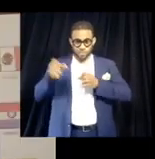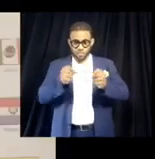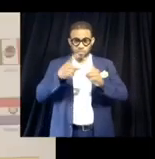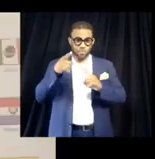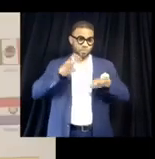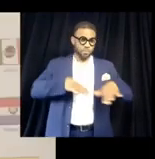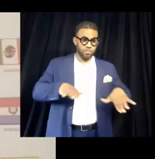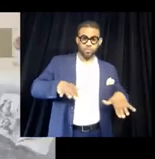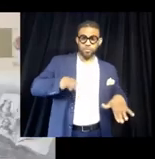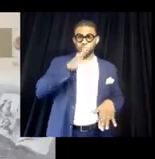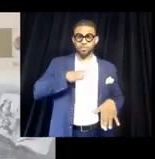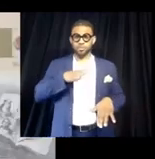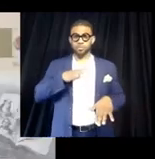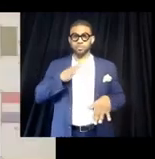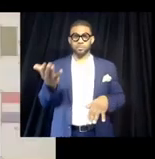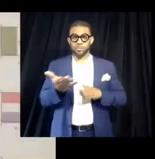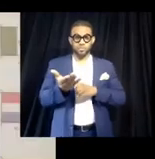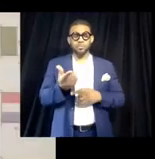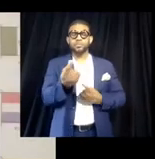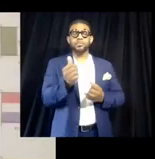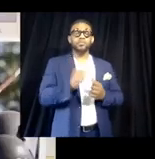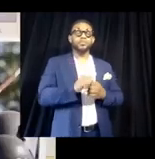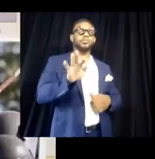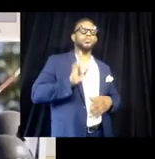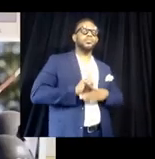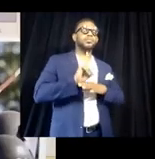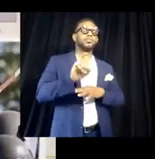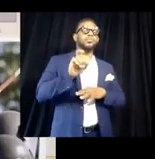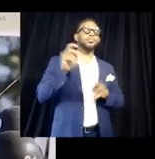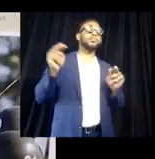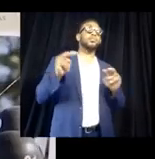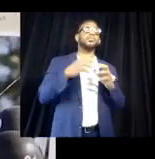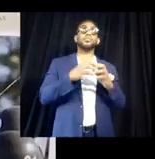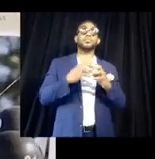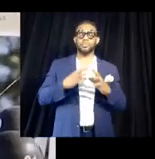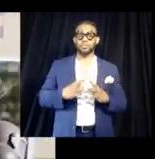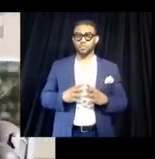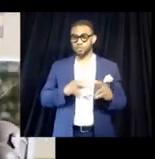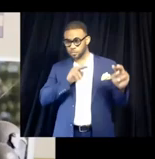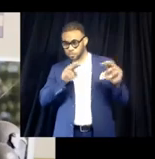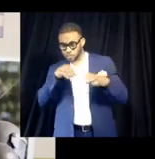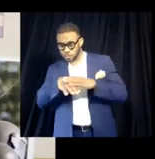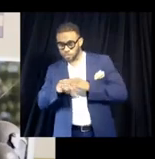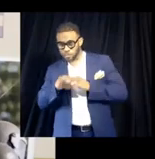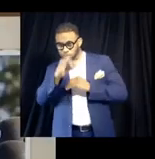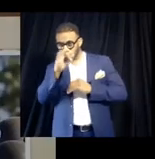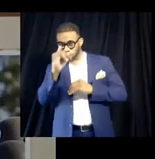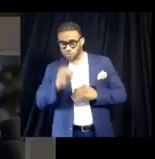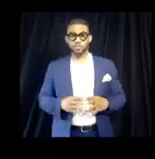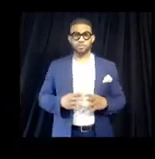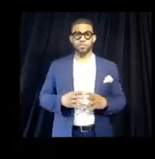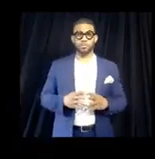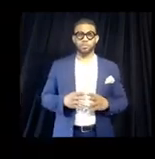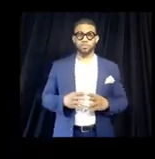pedagogy towards child and female adult subjects. What do you do with your privilege? Look at the intersections. Look into the